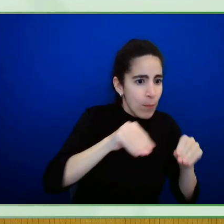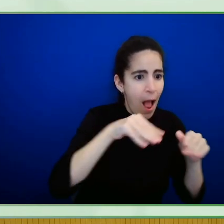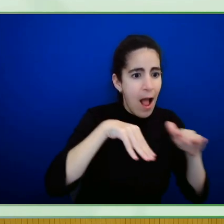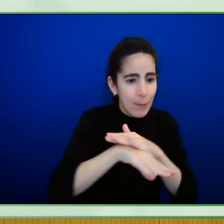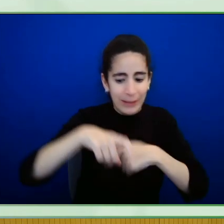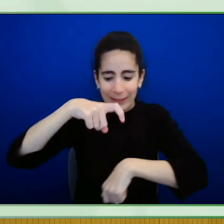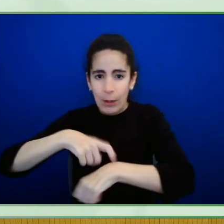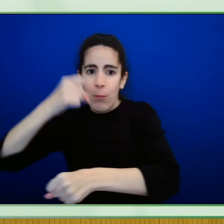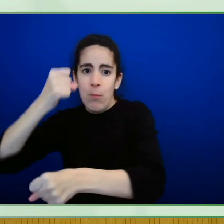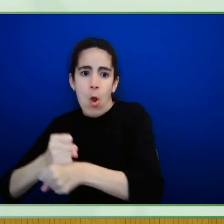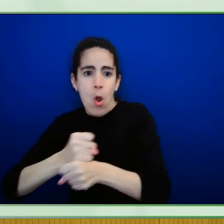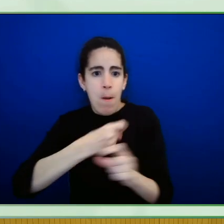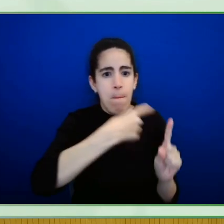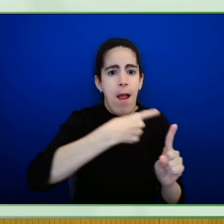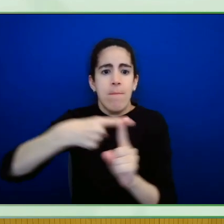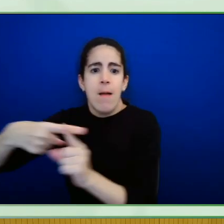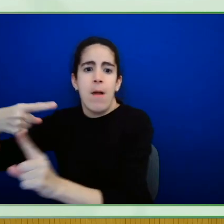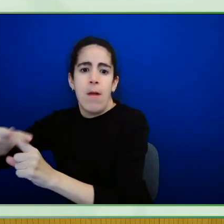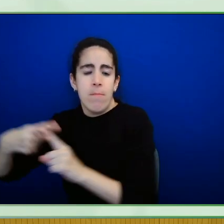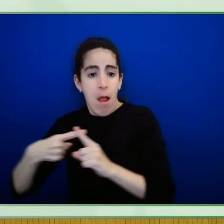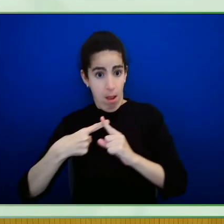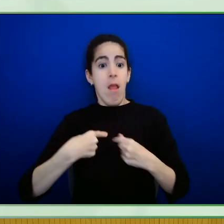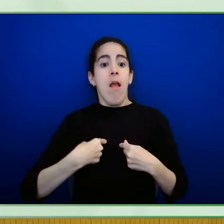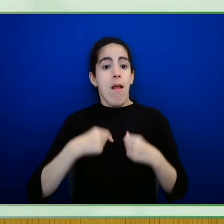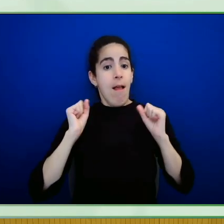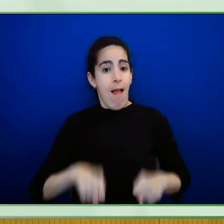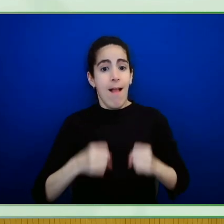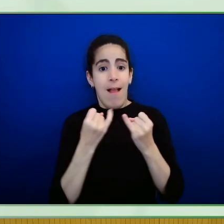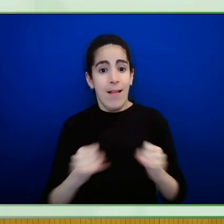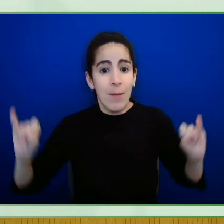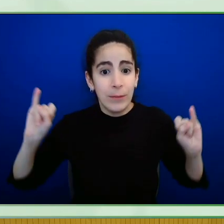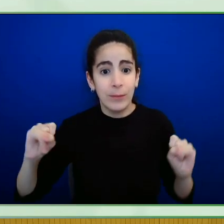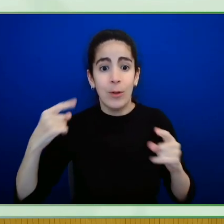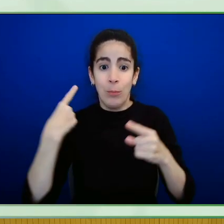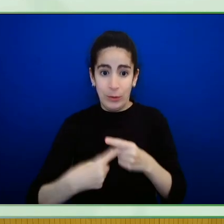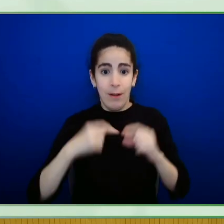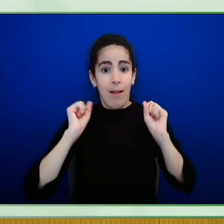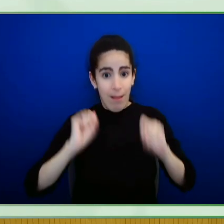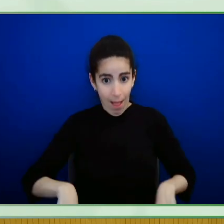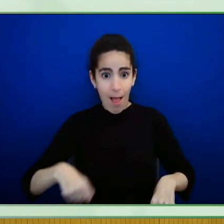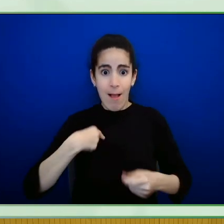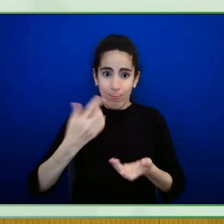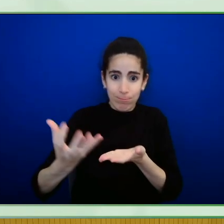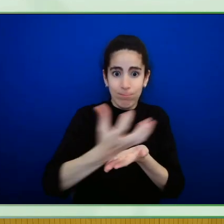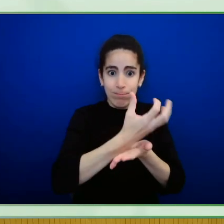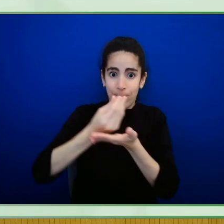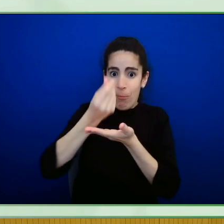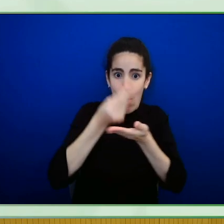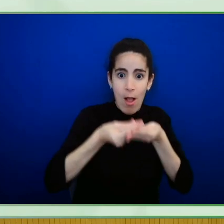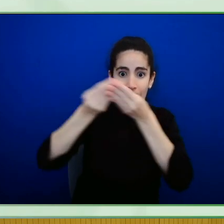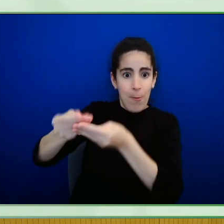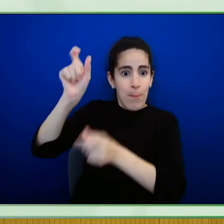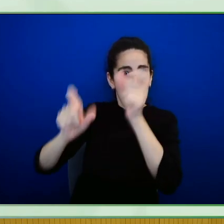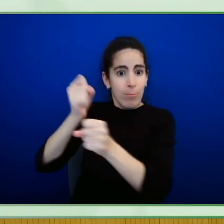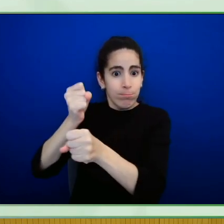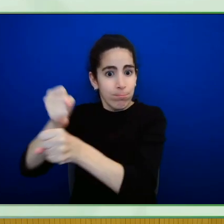income generation people. I can be part of the economic system again. So I come up with reduced mobility,